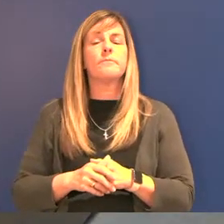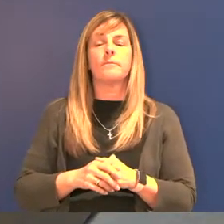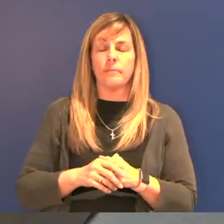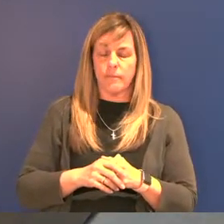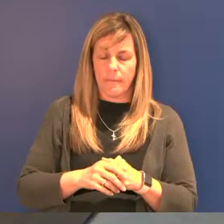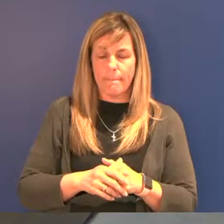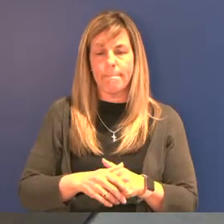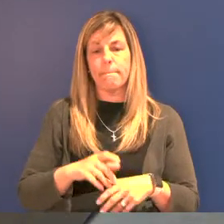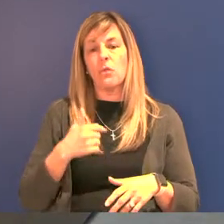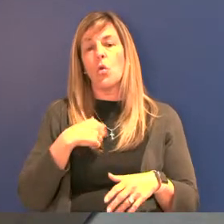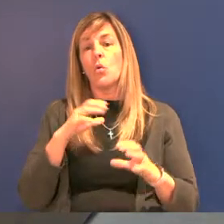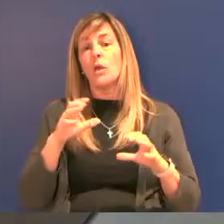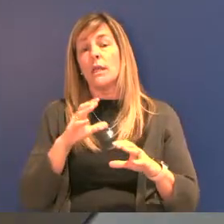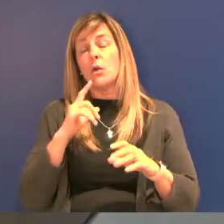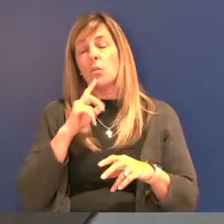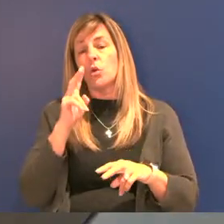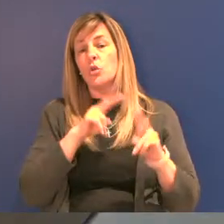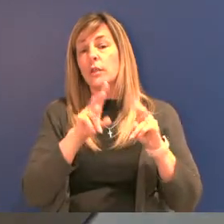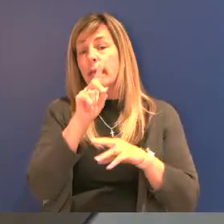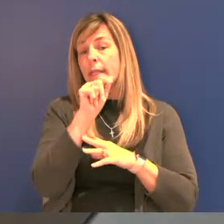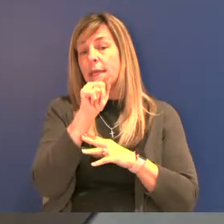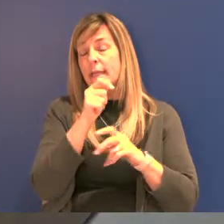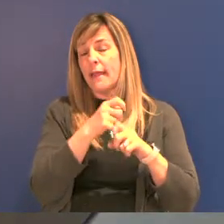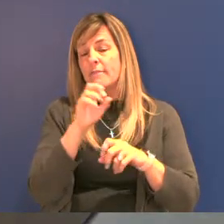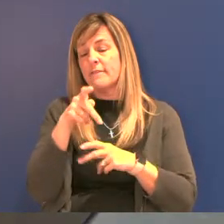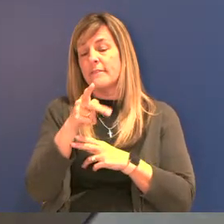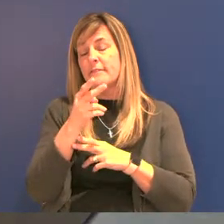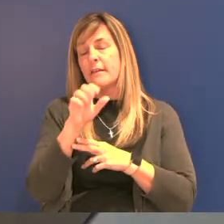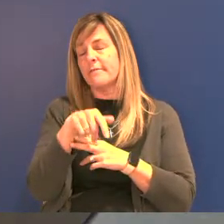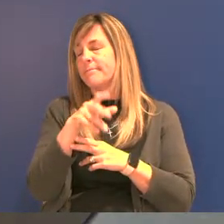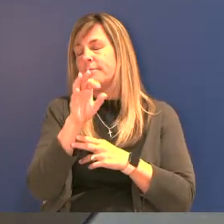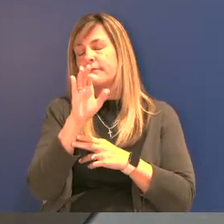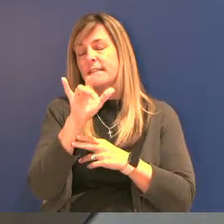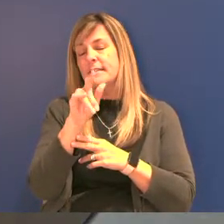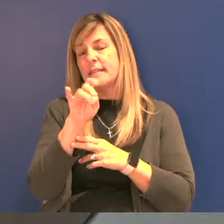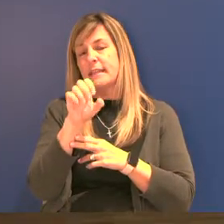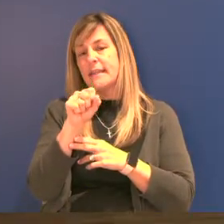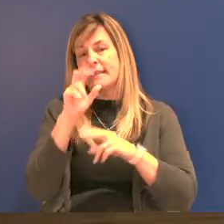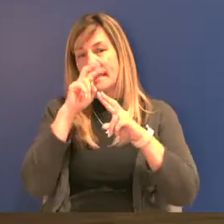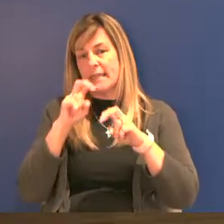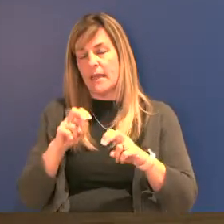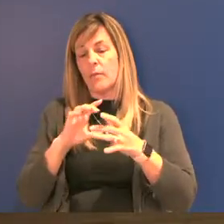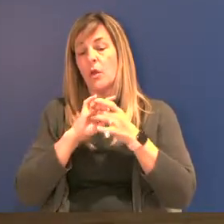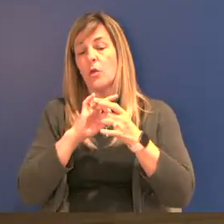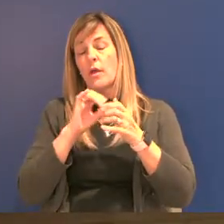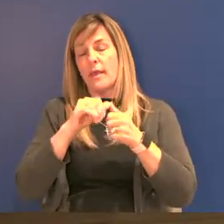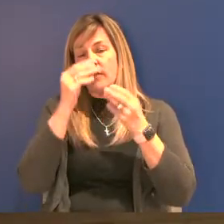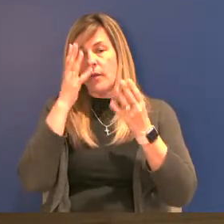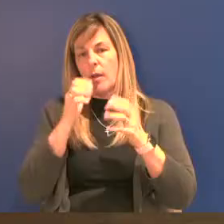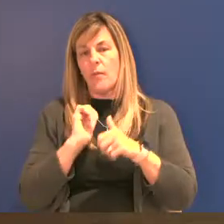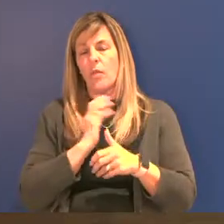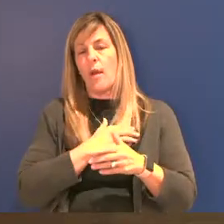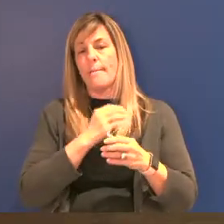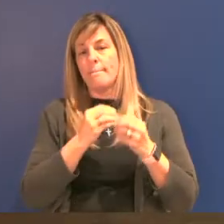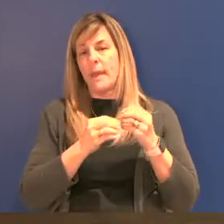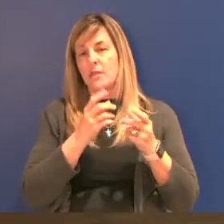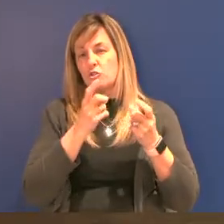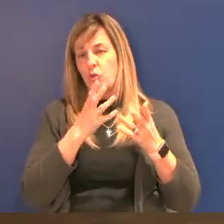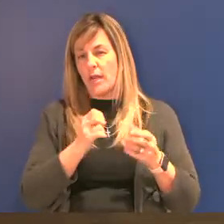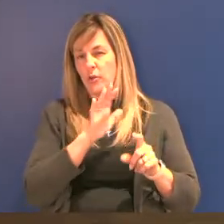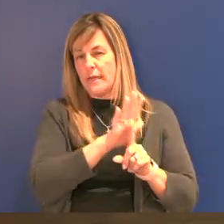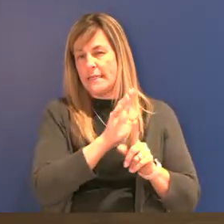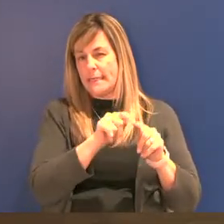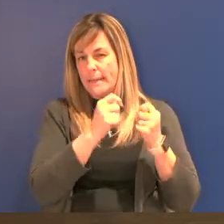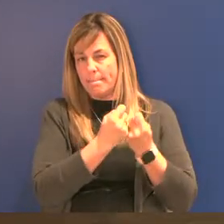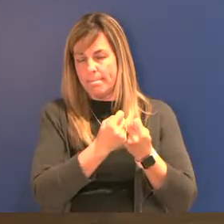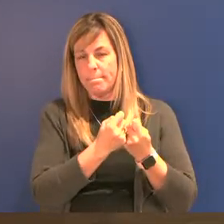we did is when we looked at the data from the facilities assessment, we coordinated that information with our maintenance director and his team.